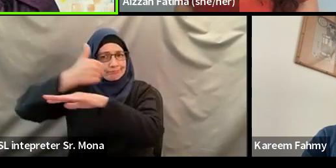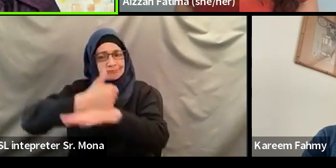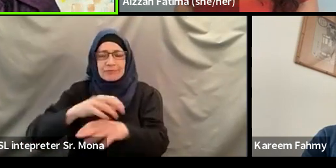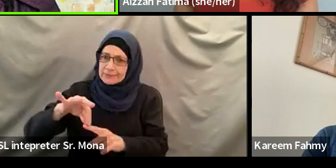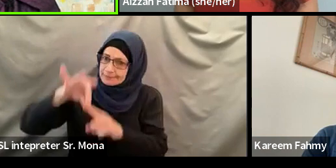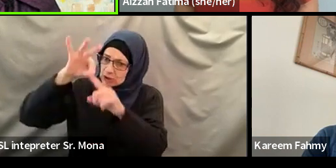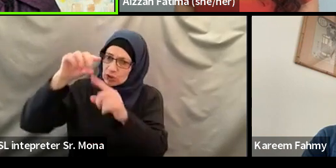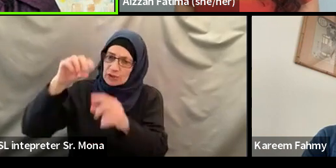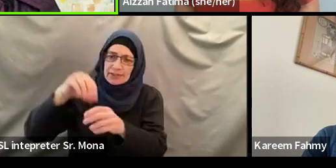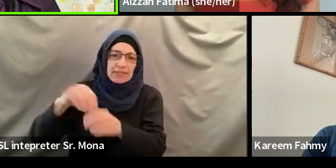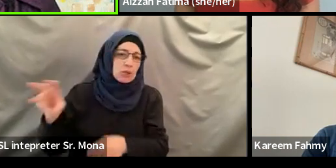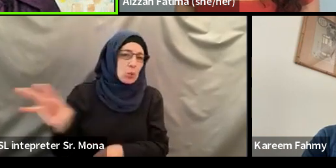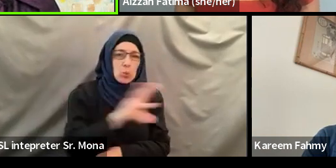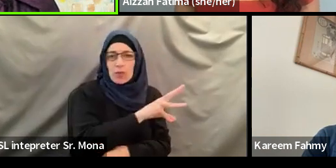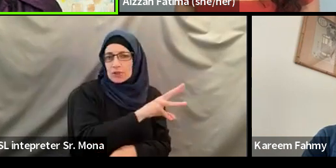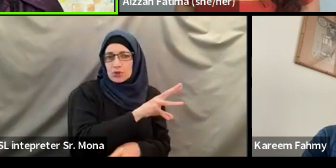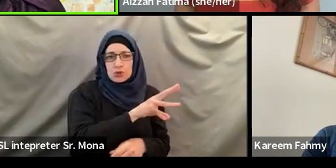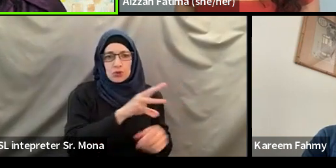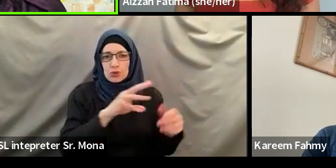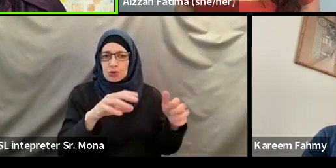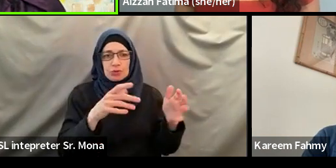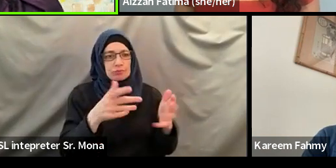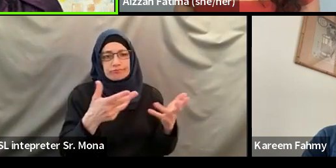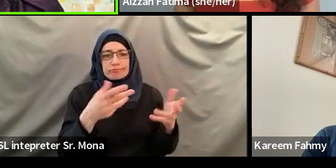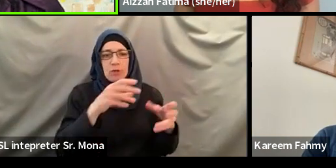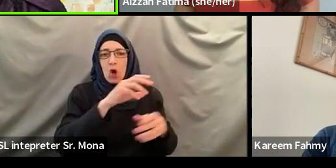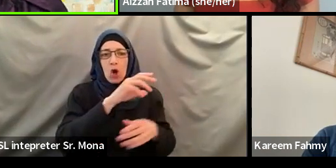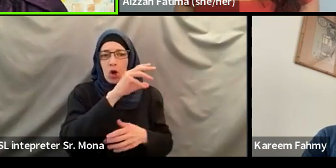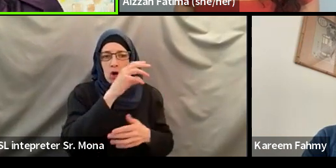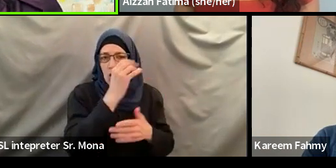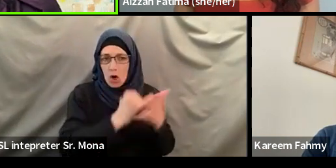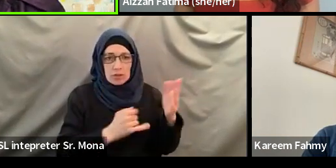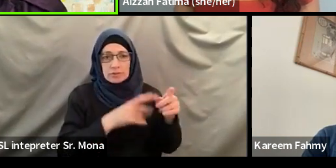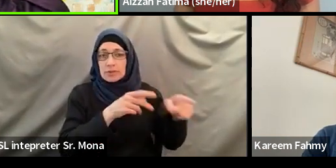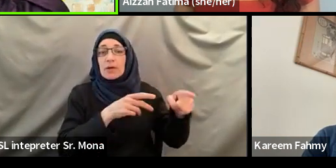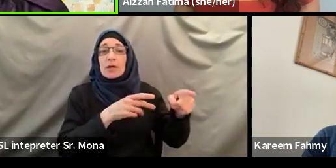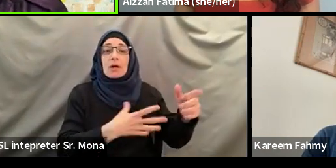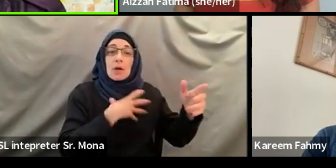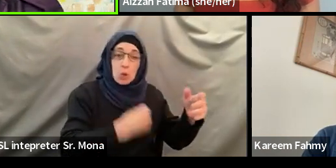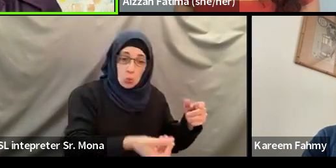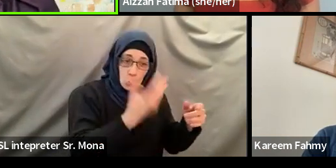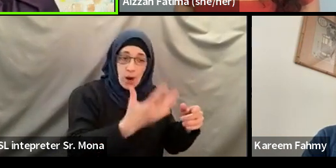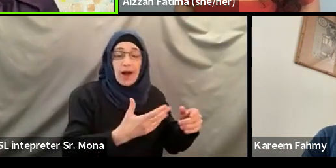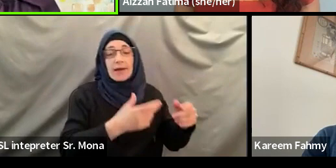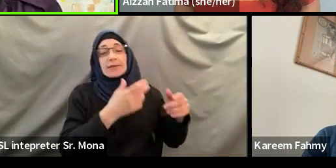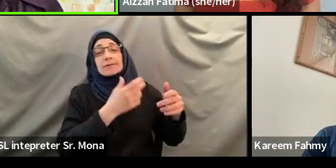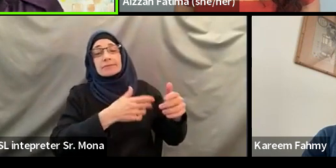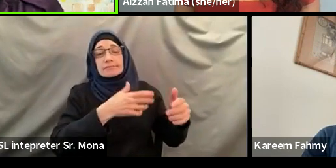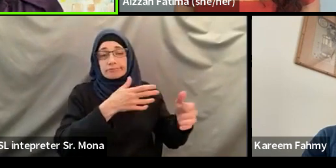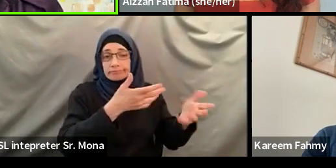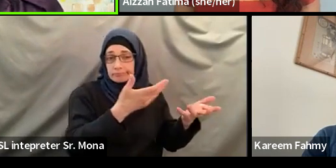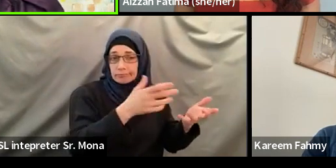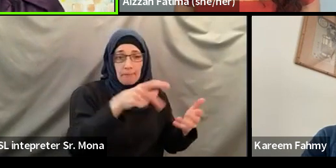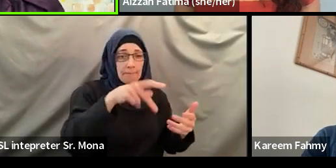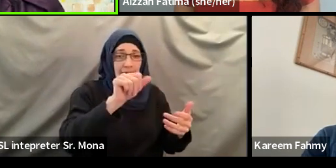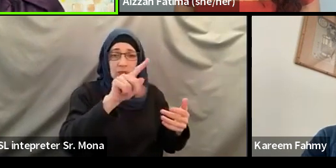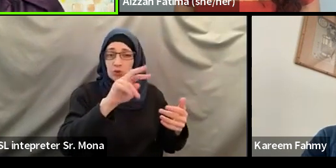art production, right? Which have been dominated historically by white, patriarchal, heteronormative, Christian